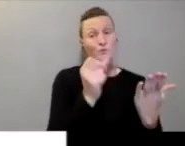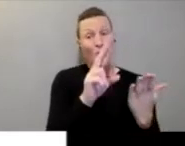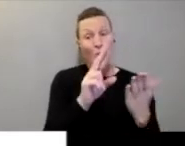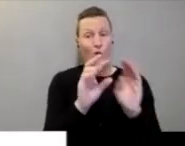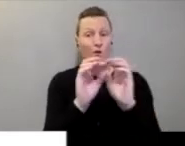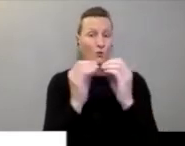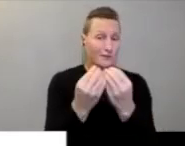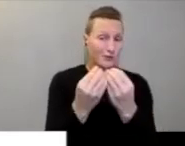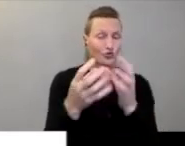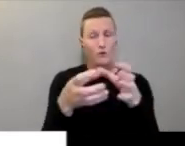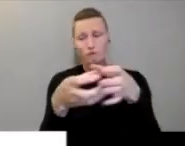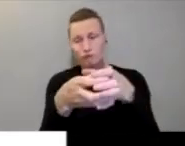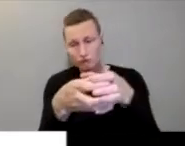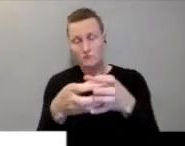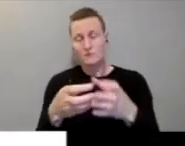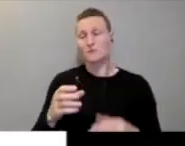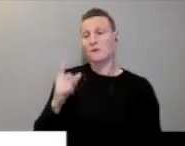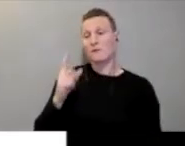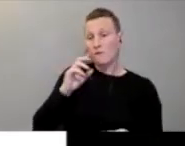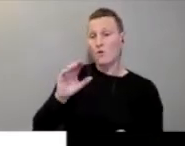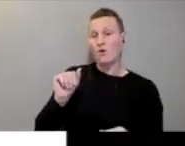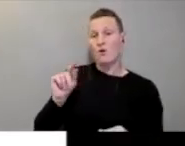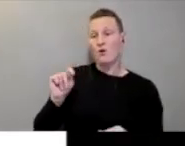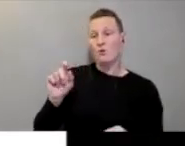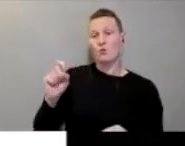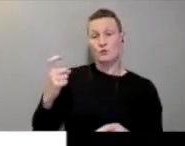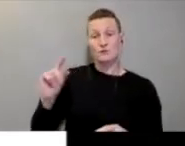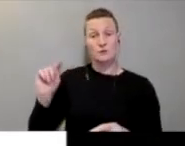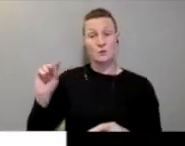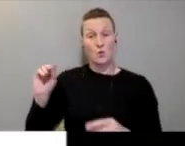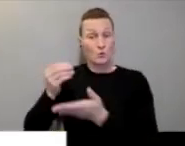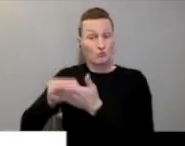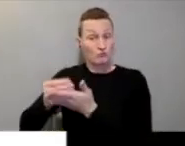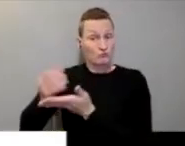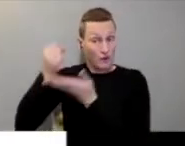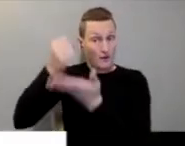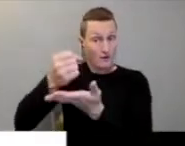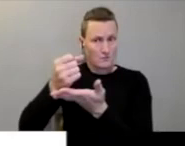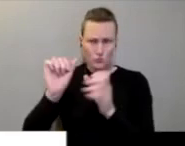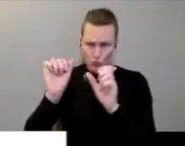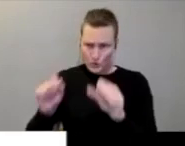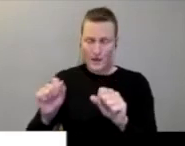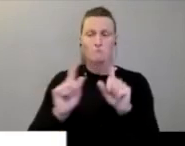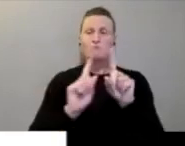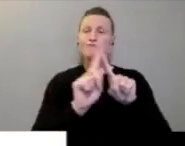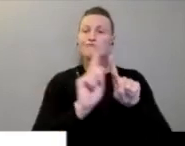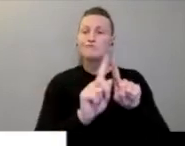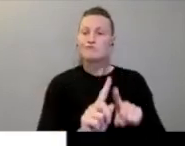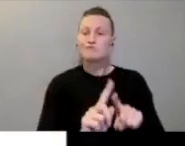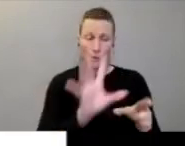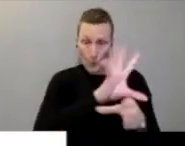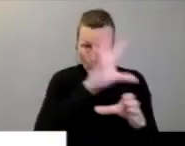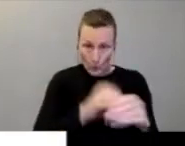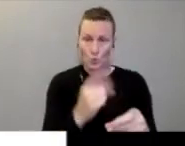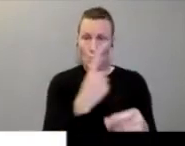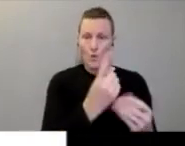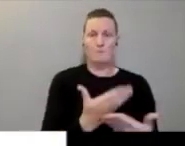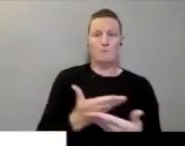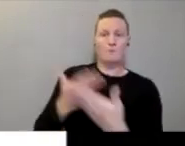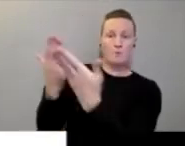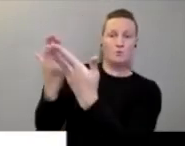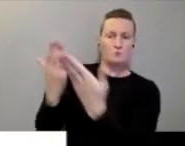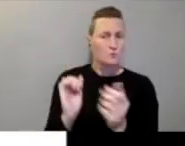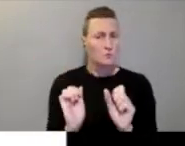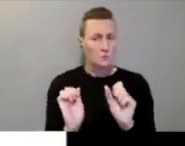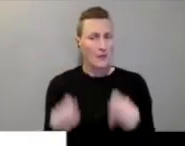ArtworxTO grant. An organization or artist can also submit proposals to both the ArtworxTO grant and the Toronto